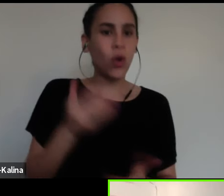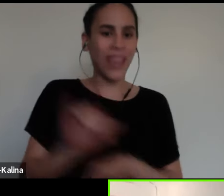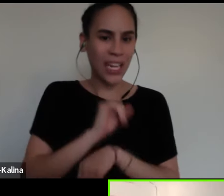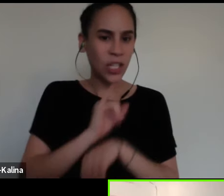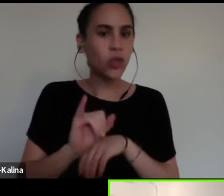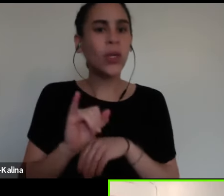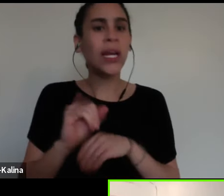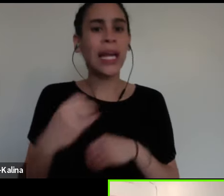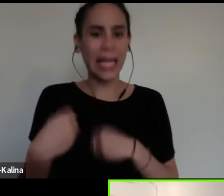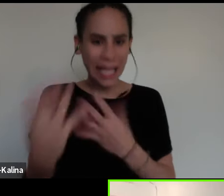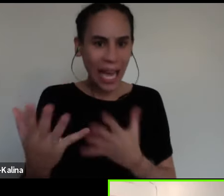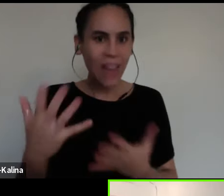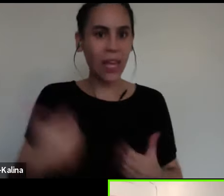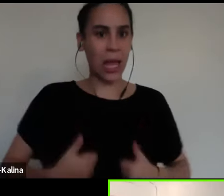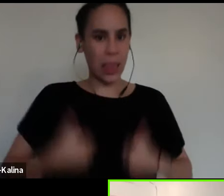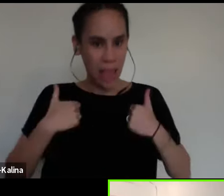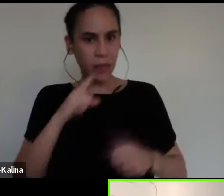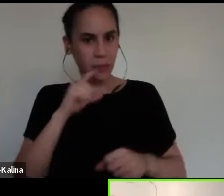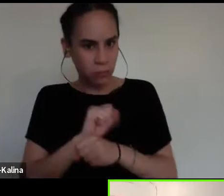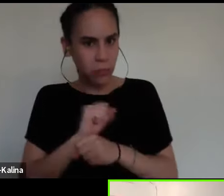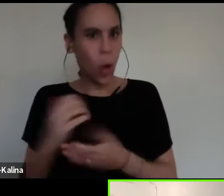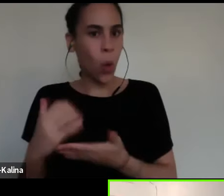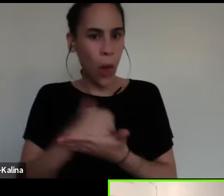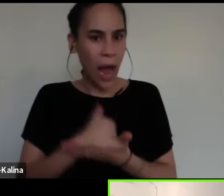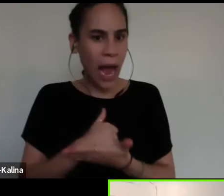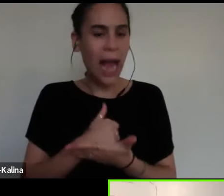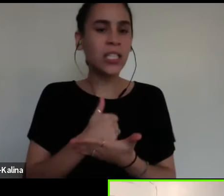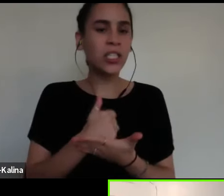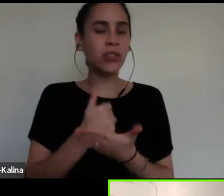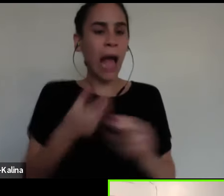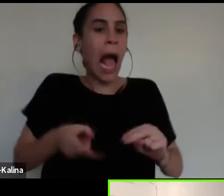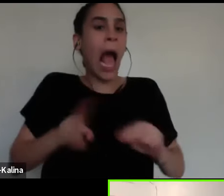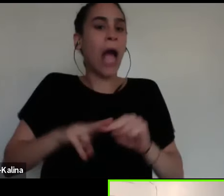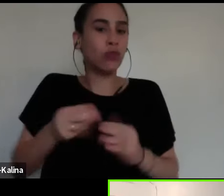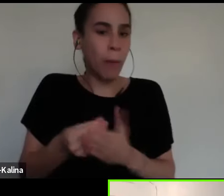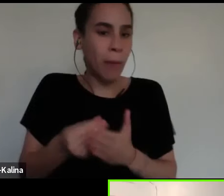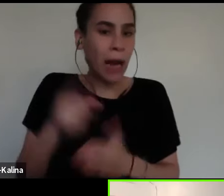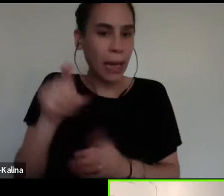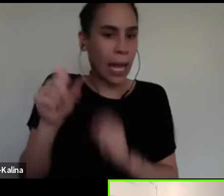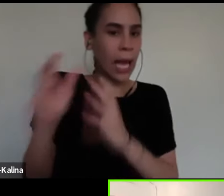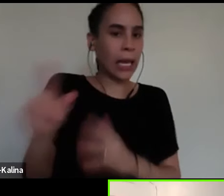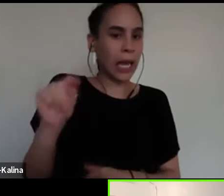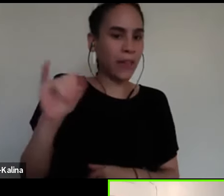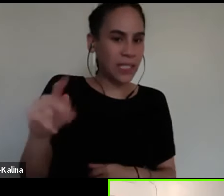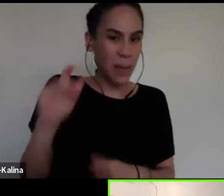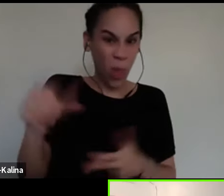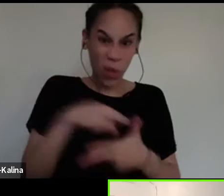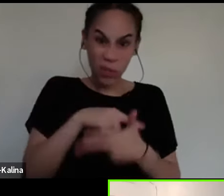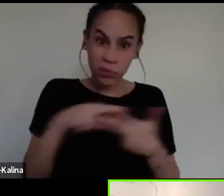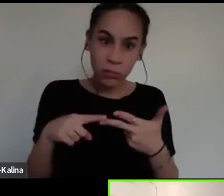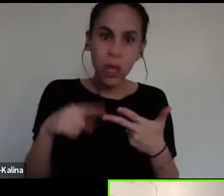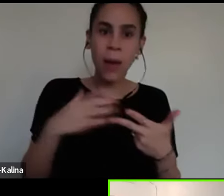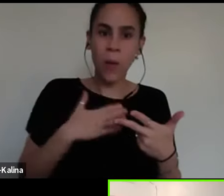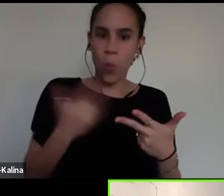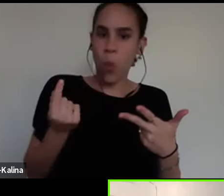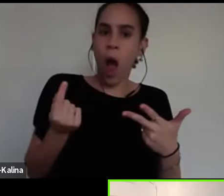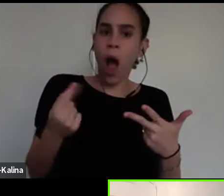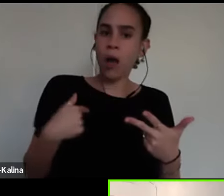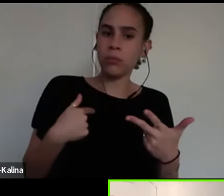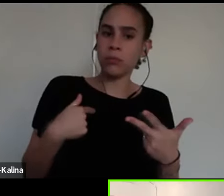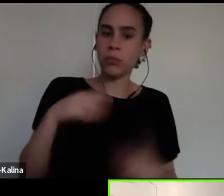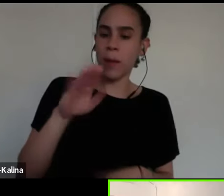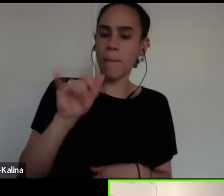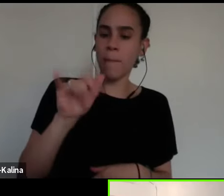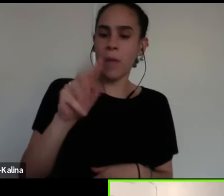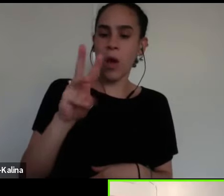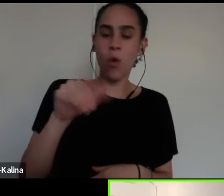wage, that the extra couple of bucks in the pocket so they can leave a tip. Those three things really are what Bitwise do. We call them different names